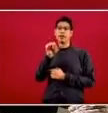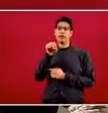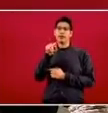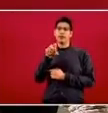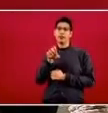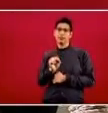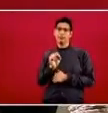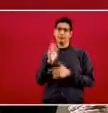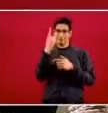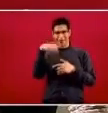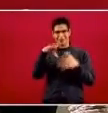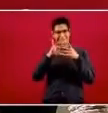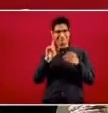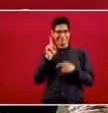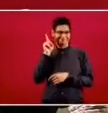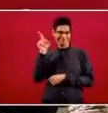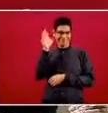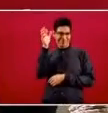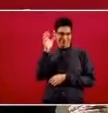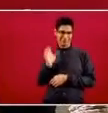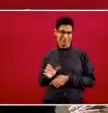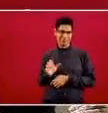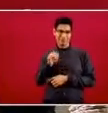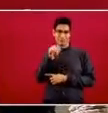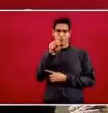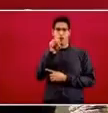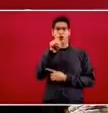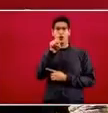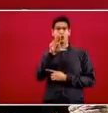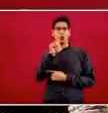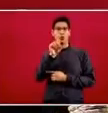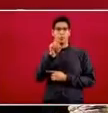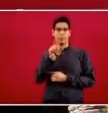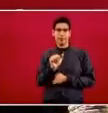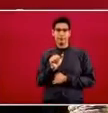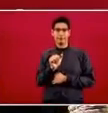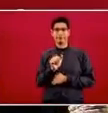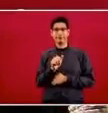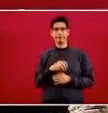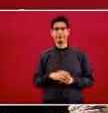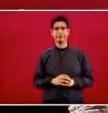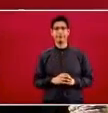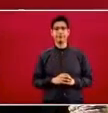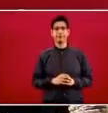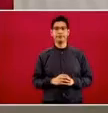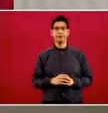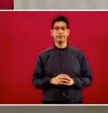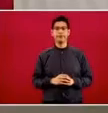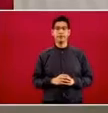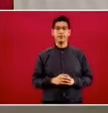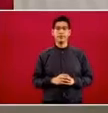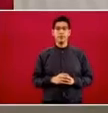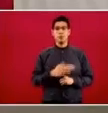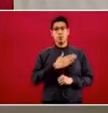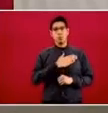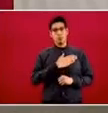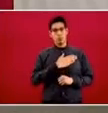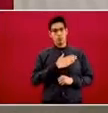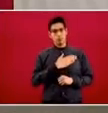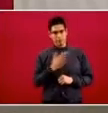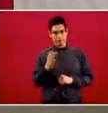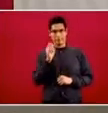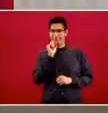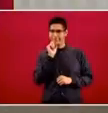talk a little bit about the situation in Coahuila? Thank you very much, Deputy Secretary. Thank you, all of you, for being here.